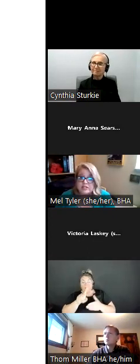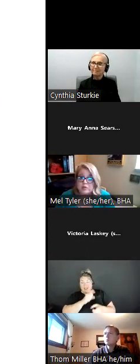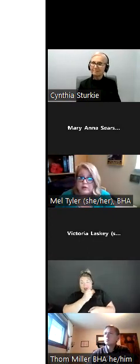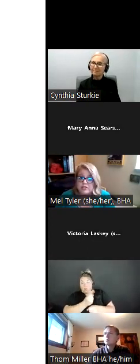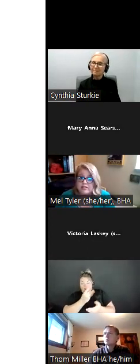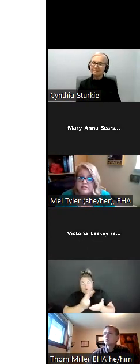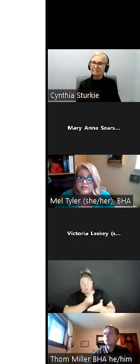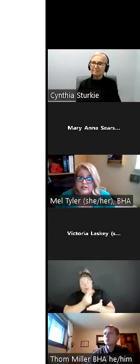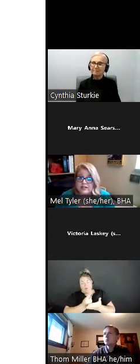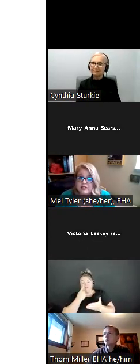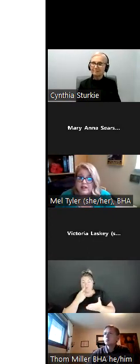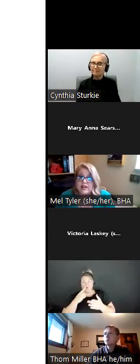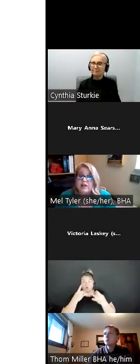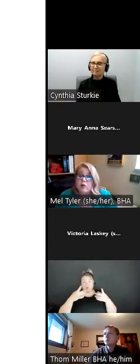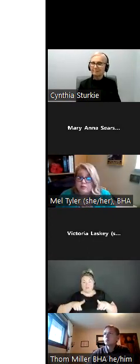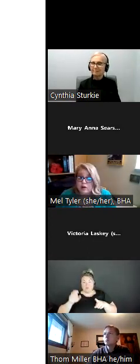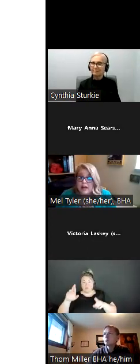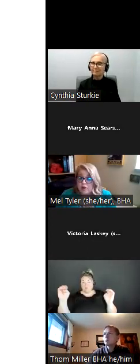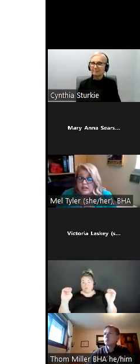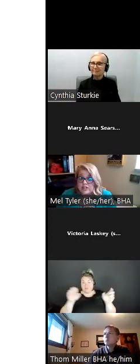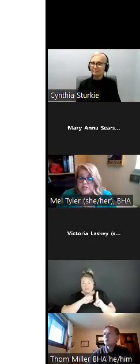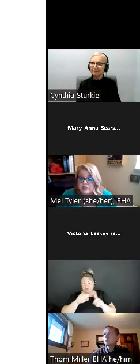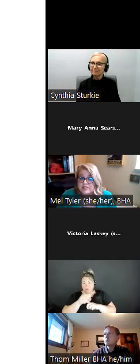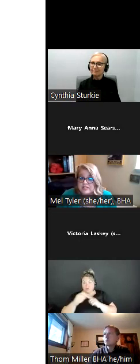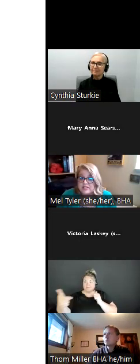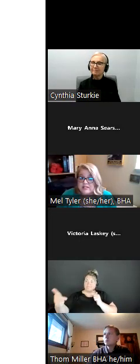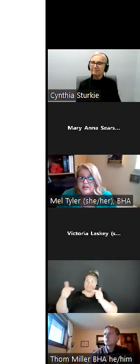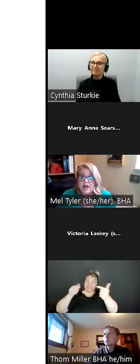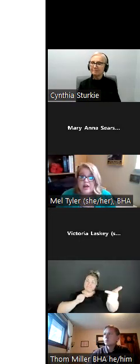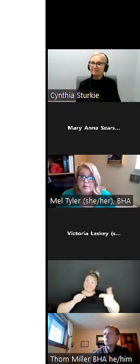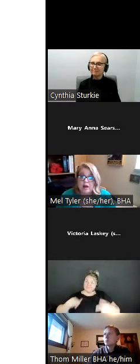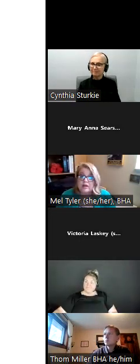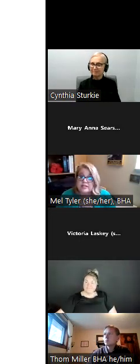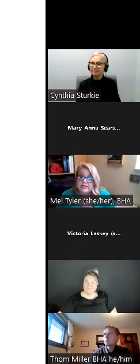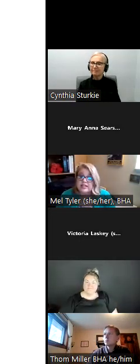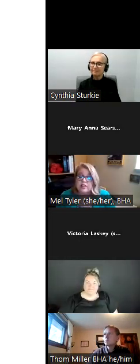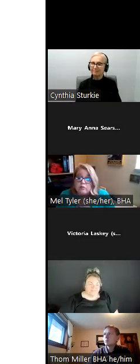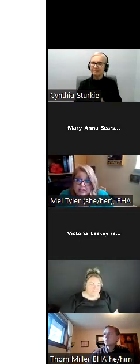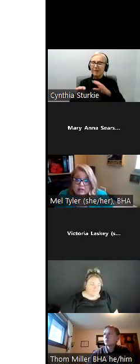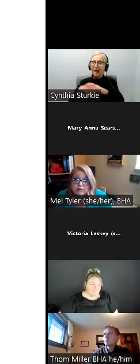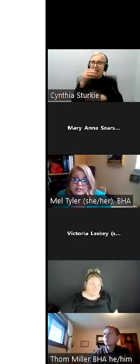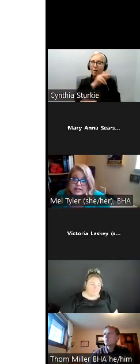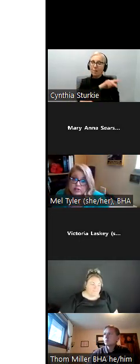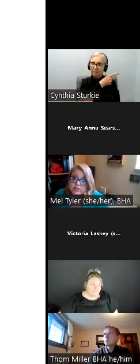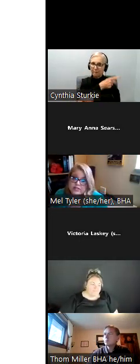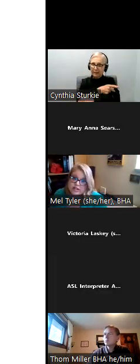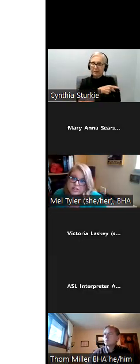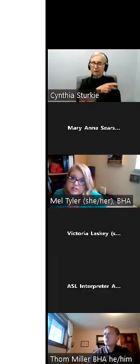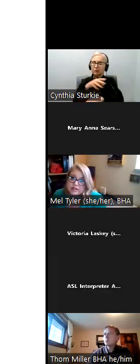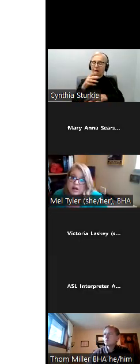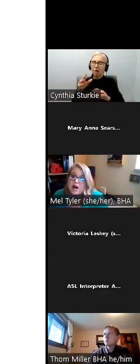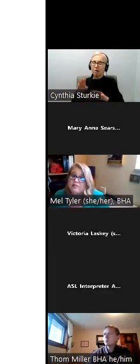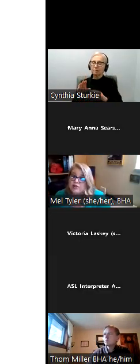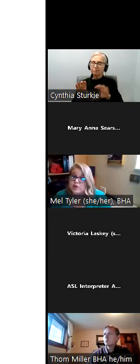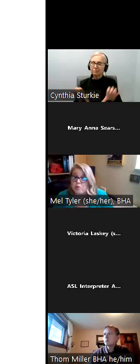emergency situations. Now, overall, outpatient services are conducted in regularly scheduled